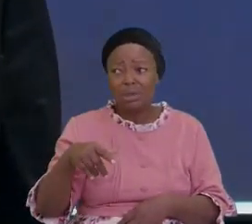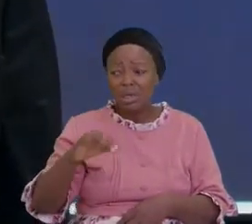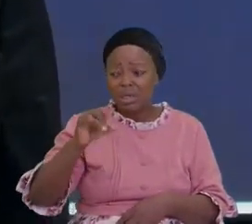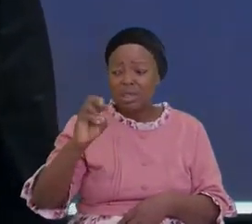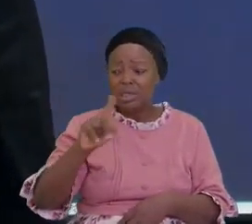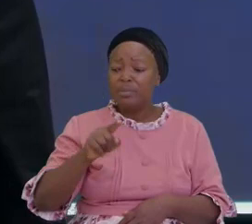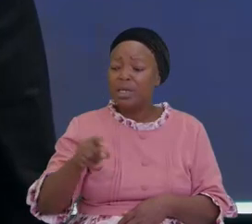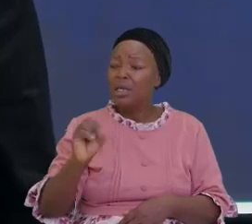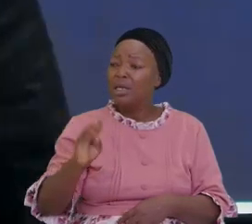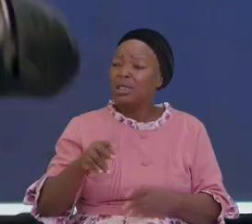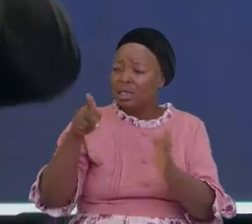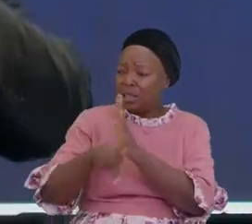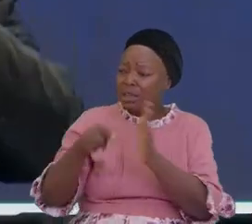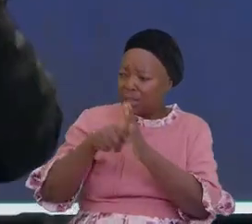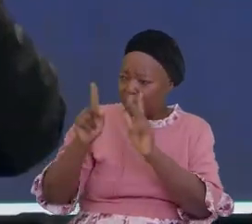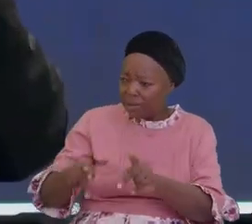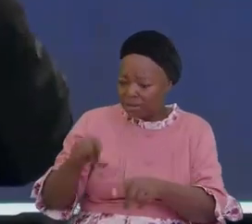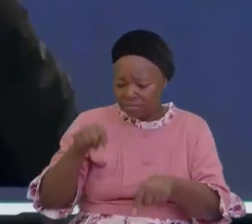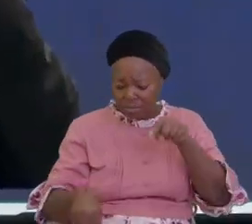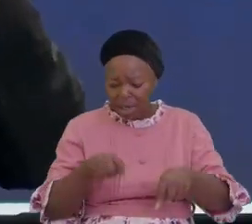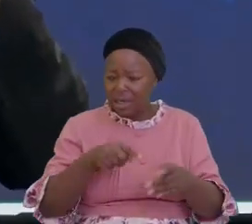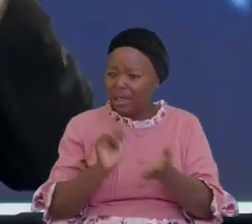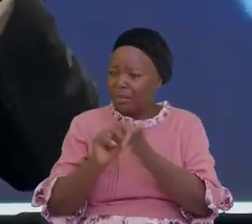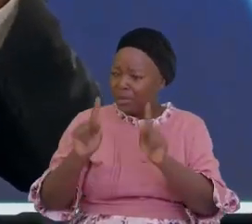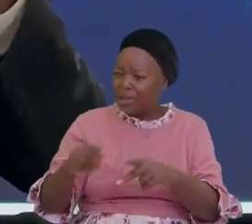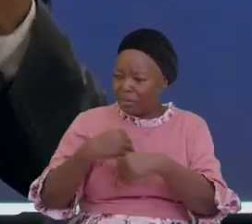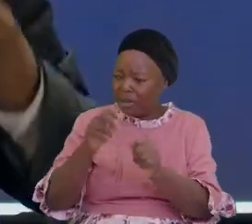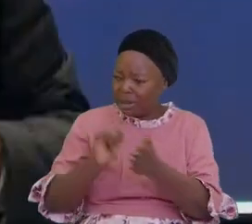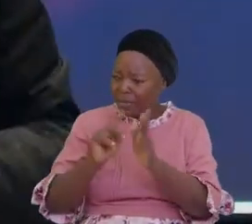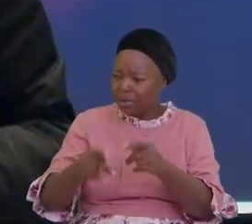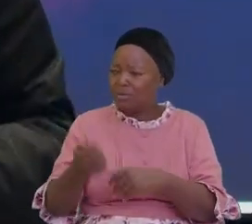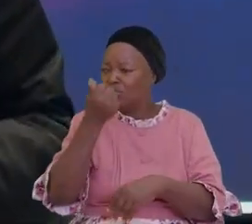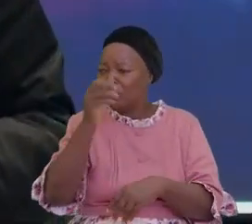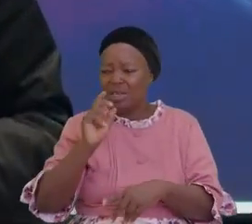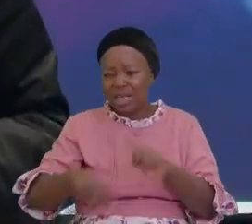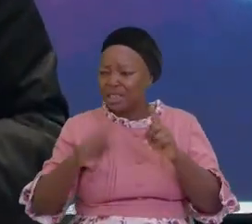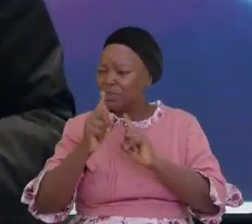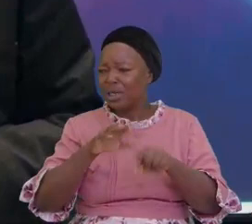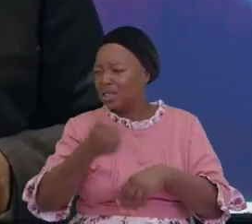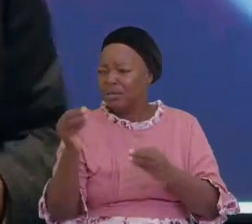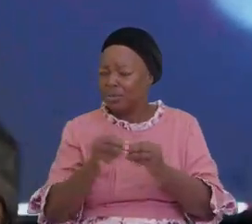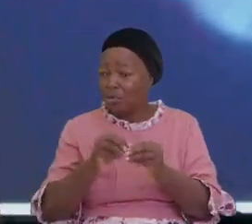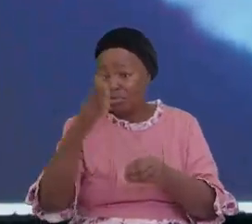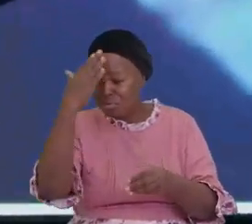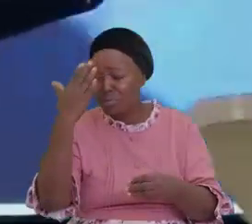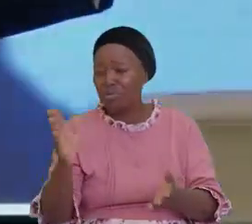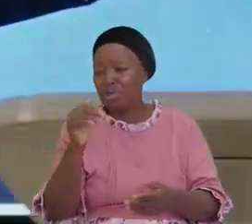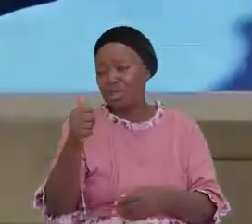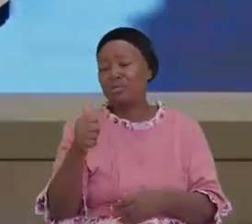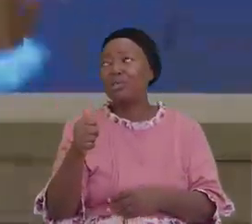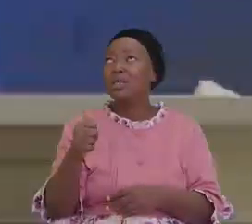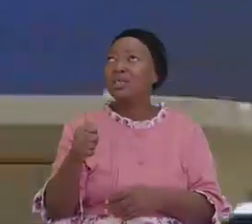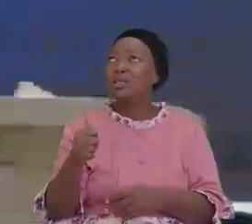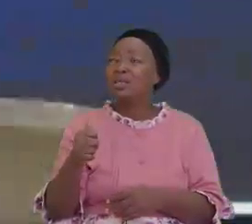Paralyzed that one. Made that other one dumb. He cannot speak anymore. Finished